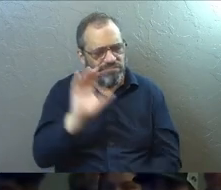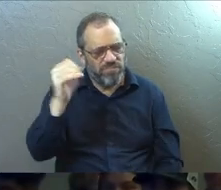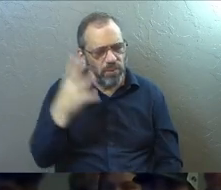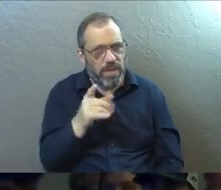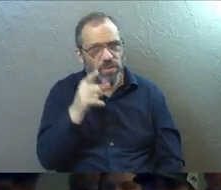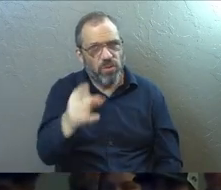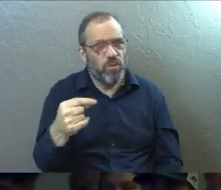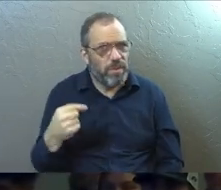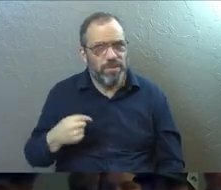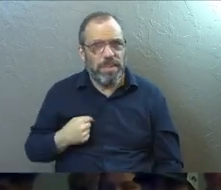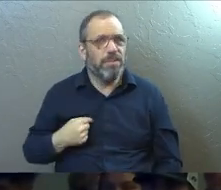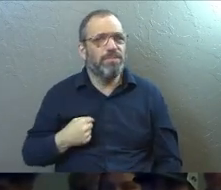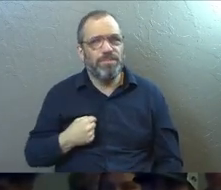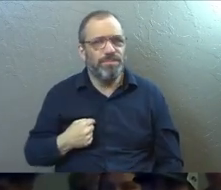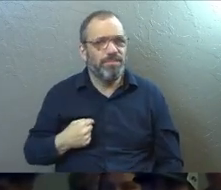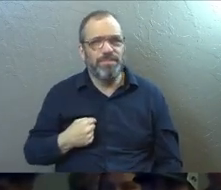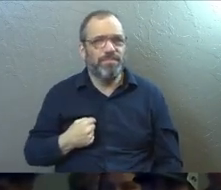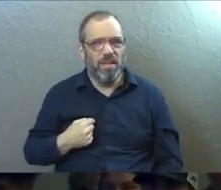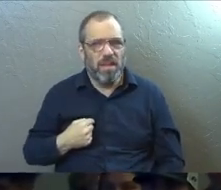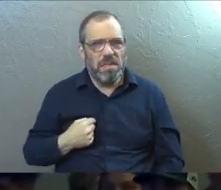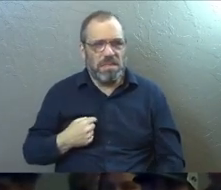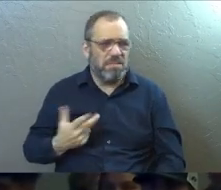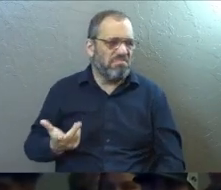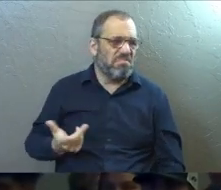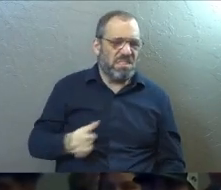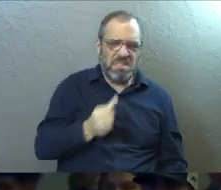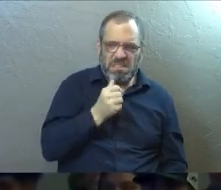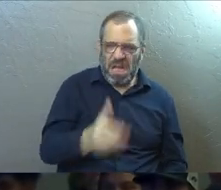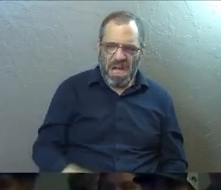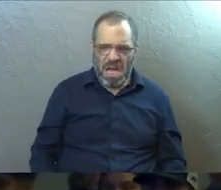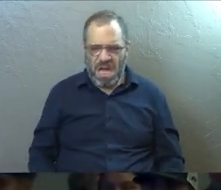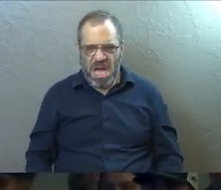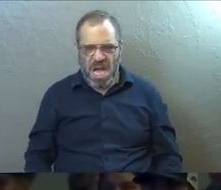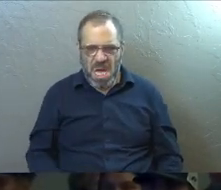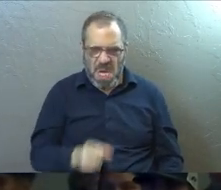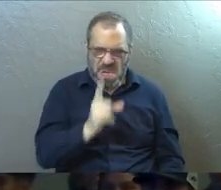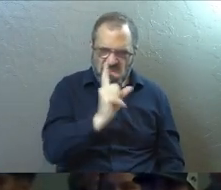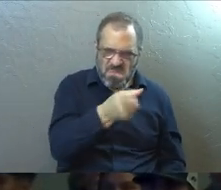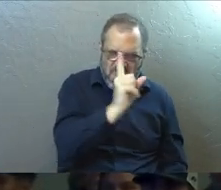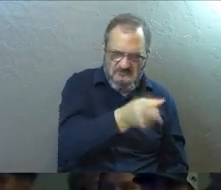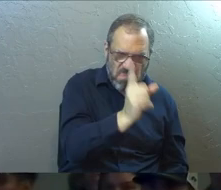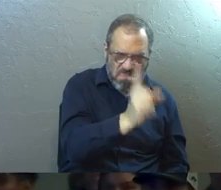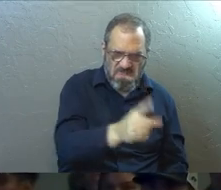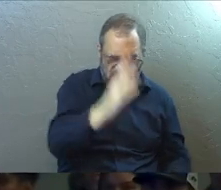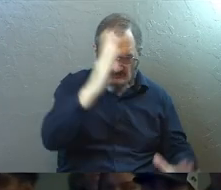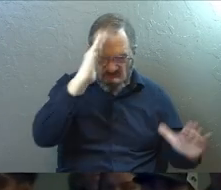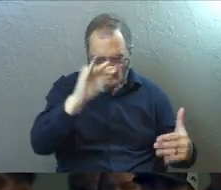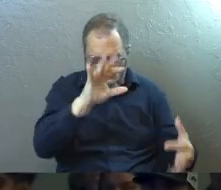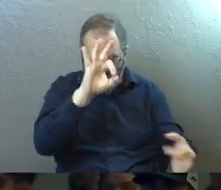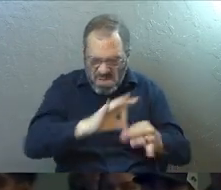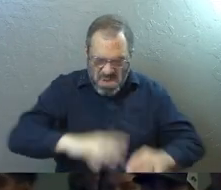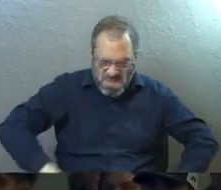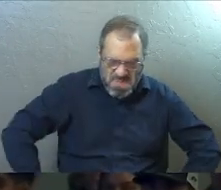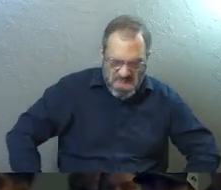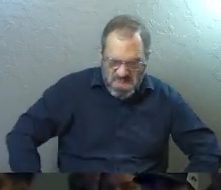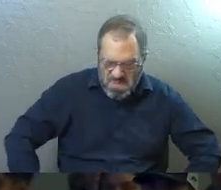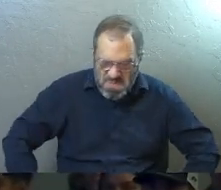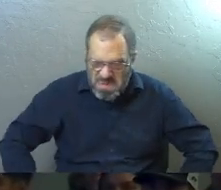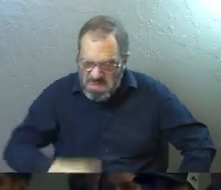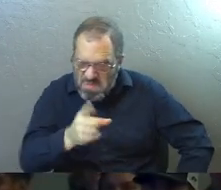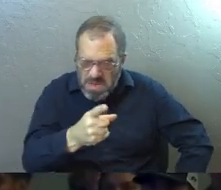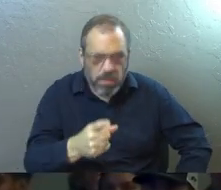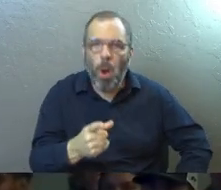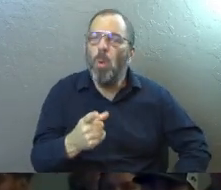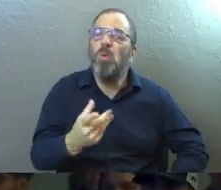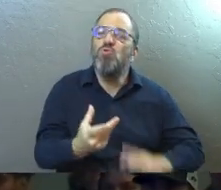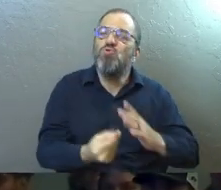every single one of us. And he does not have this place of this placement on our heads of he expects total perfection. Does he want us to